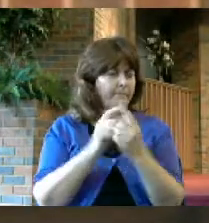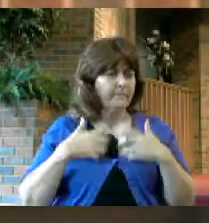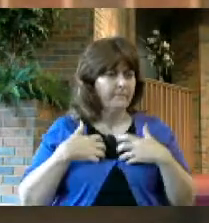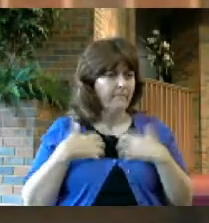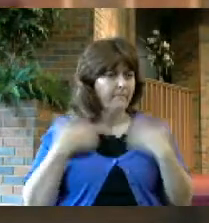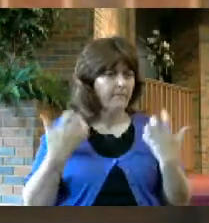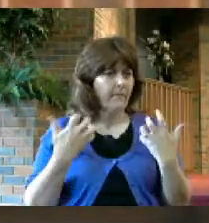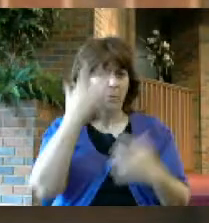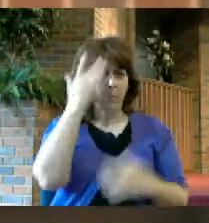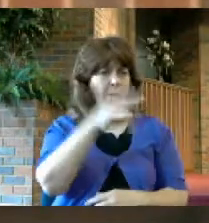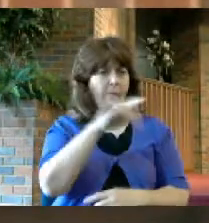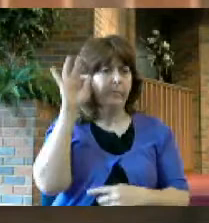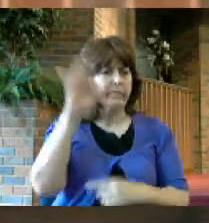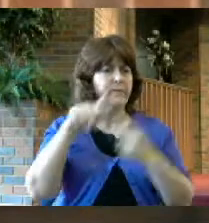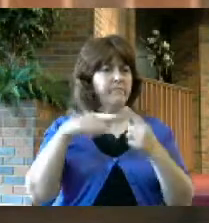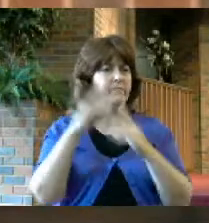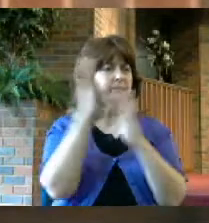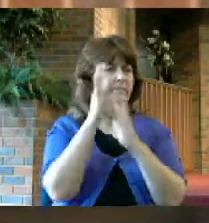they